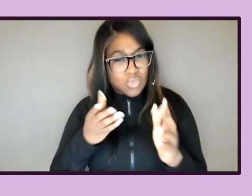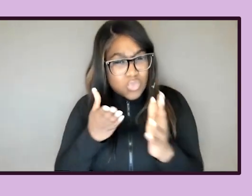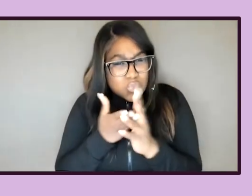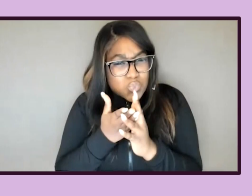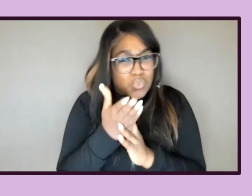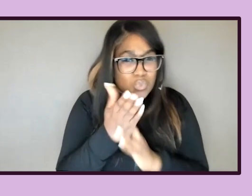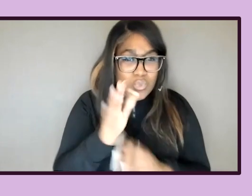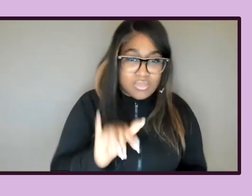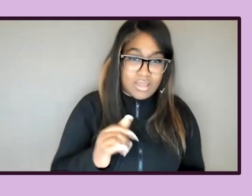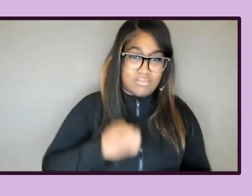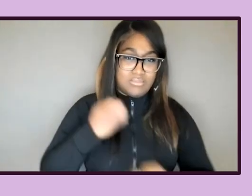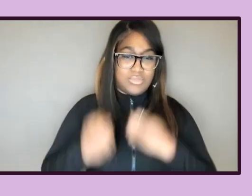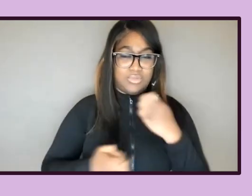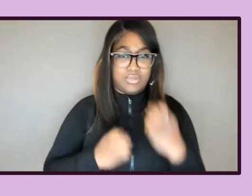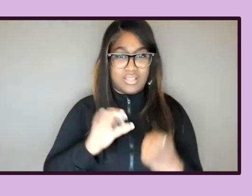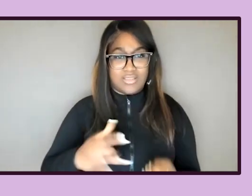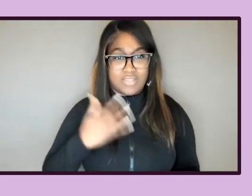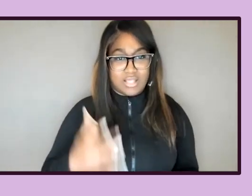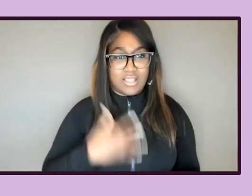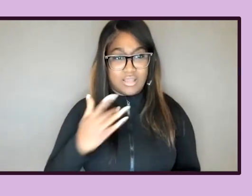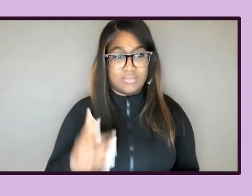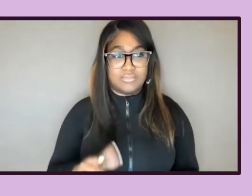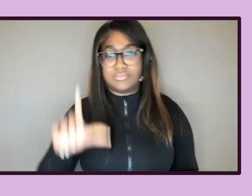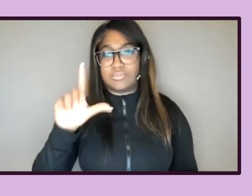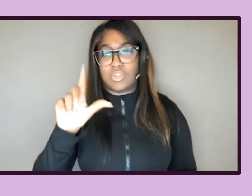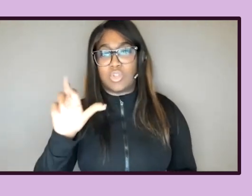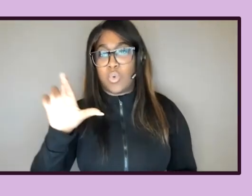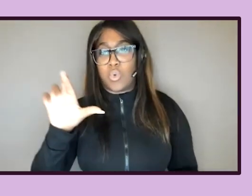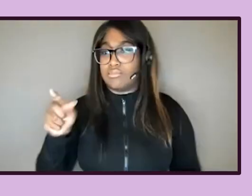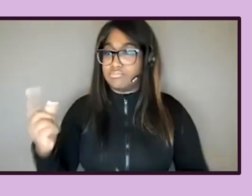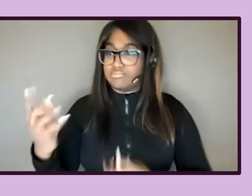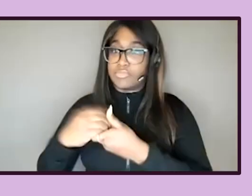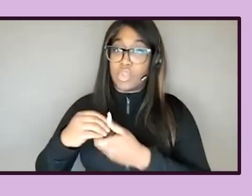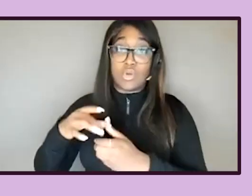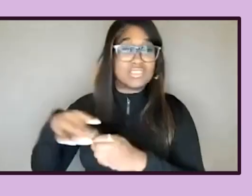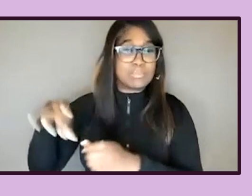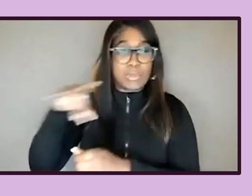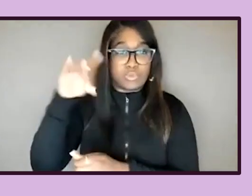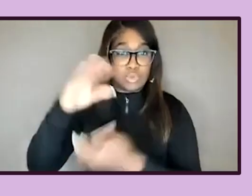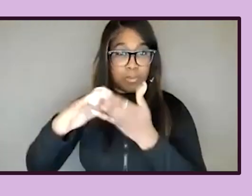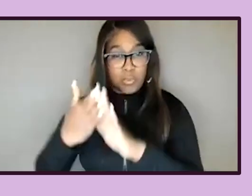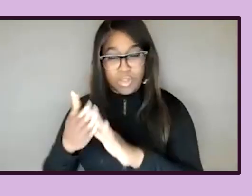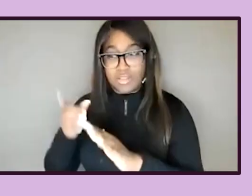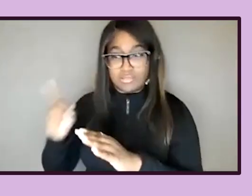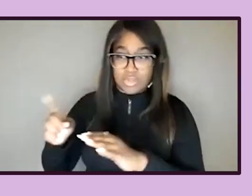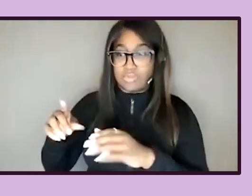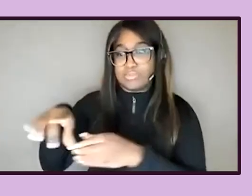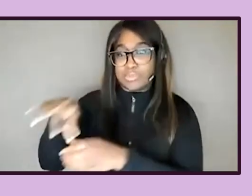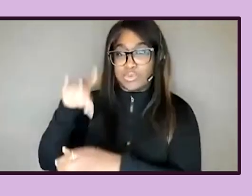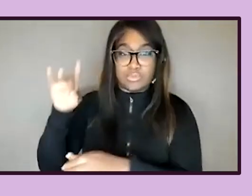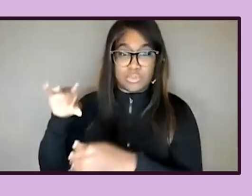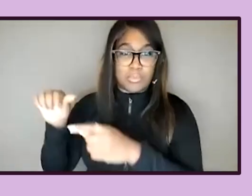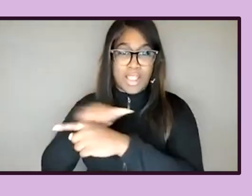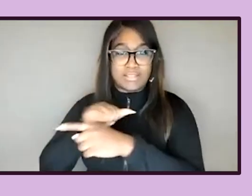also are involved in various spiritual communities, return to a spiritual practice, return to a martial